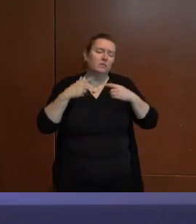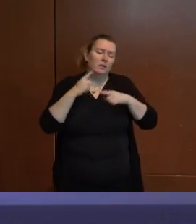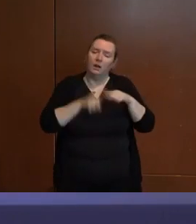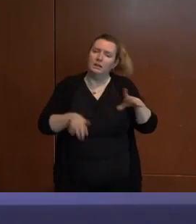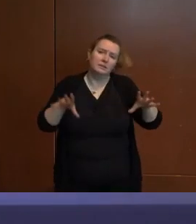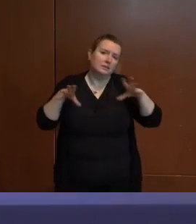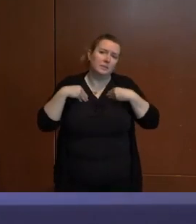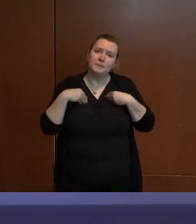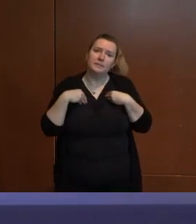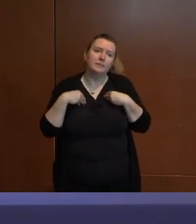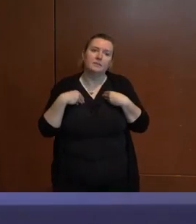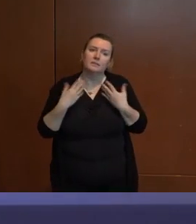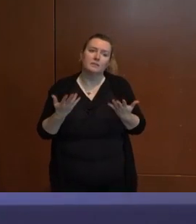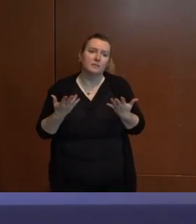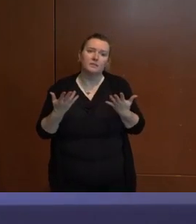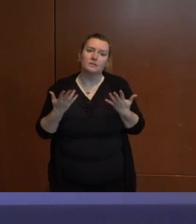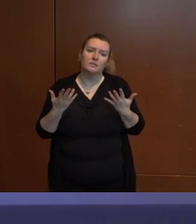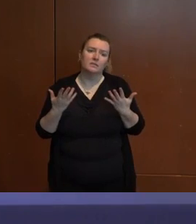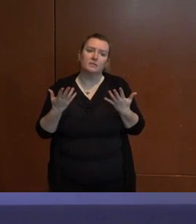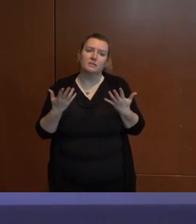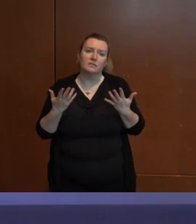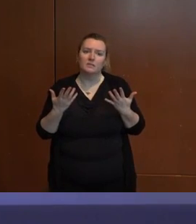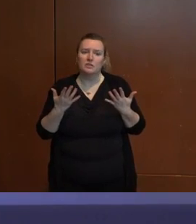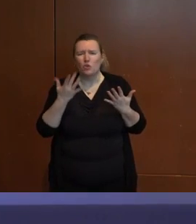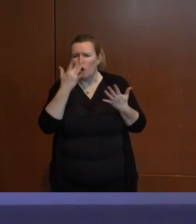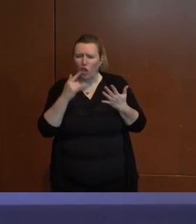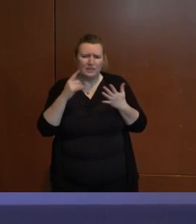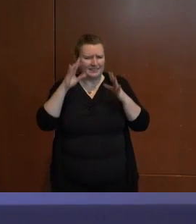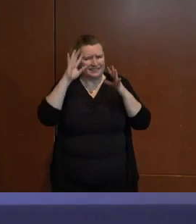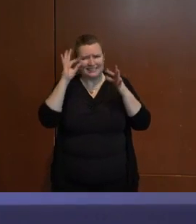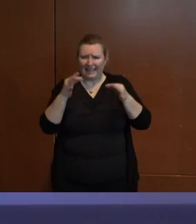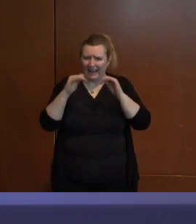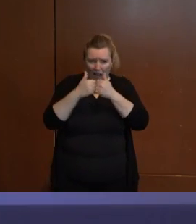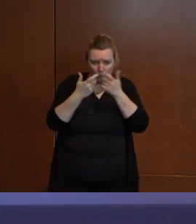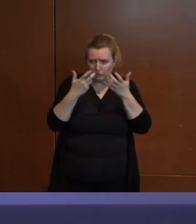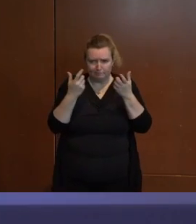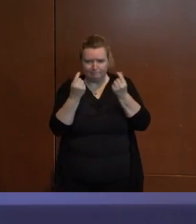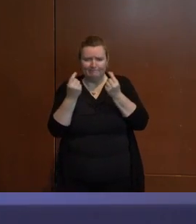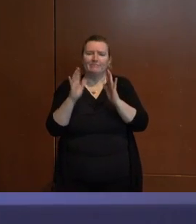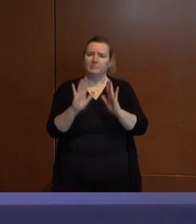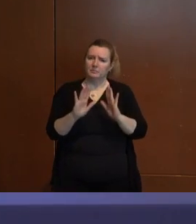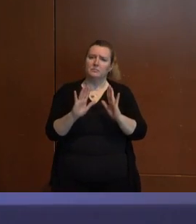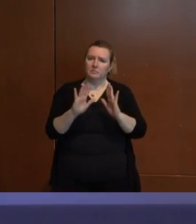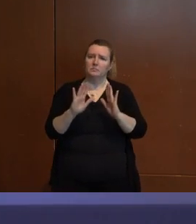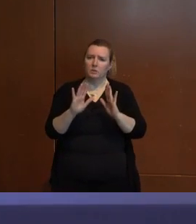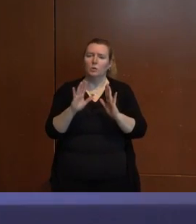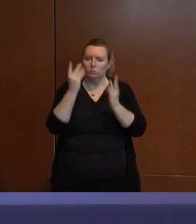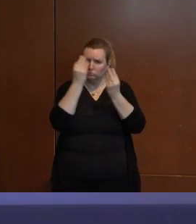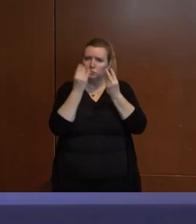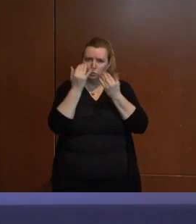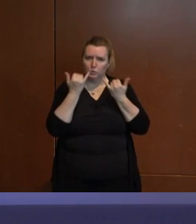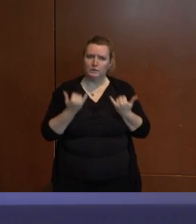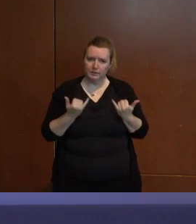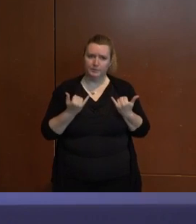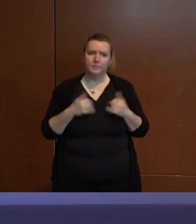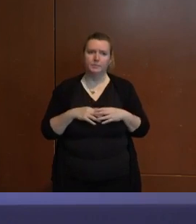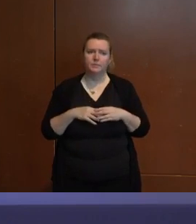our own world doing what we have to do on our own. Real quick health questions. Will you issue guidance to hospitals about how